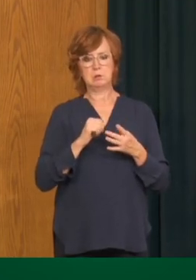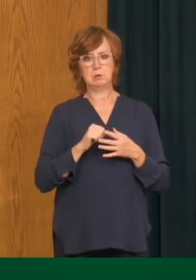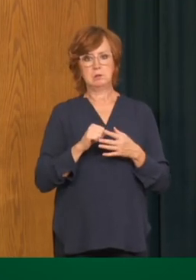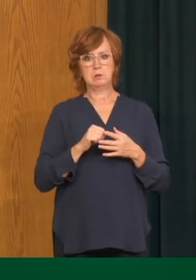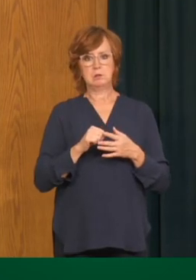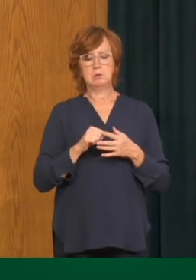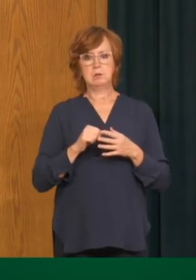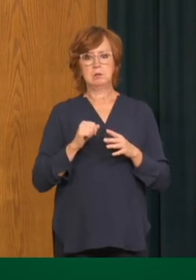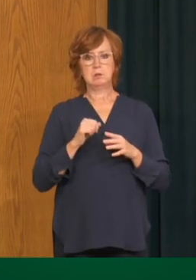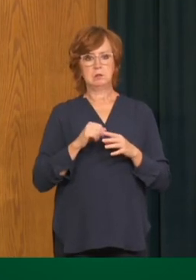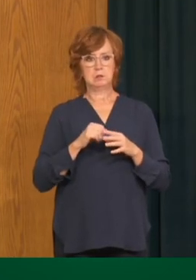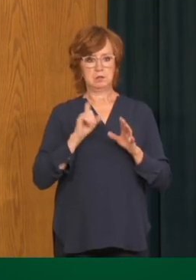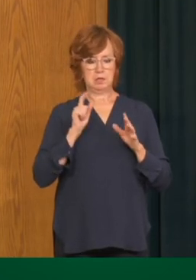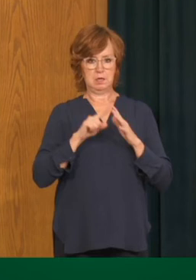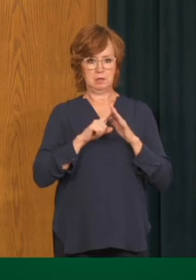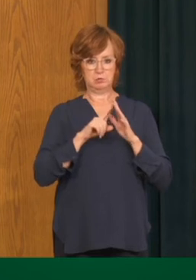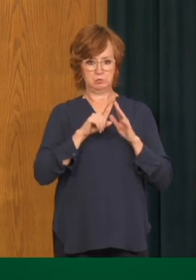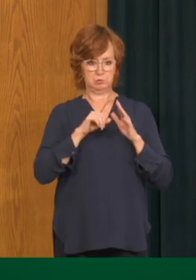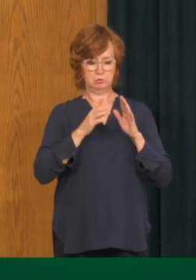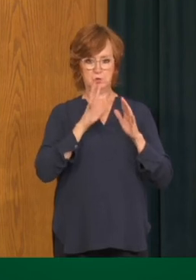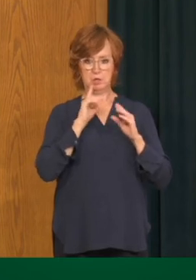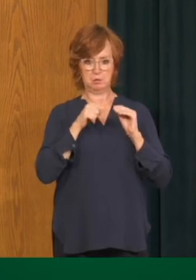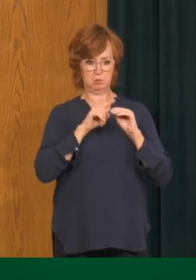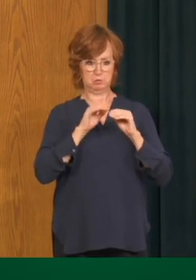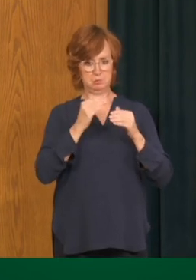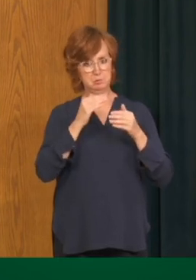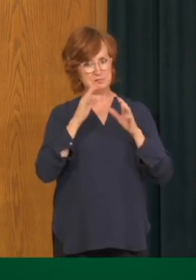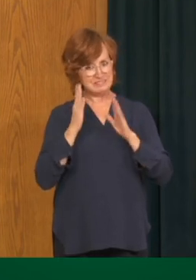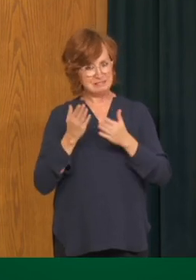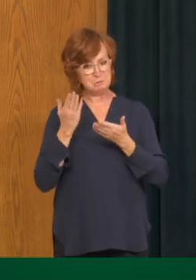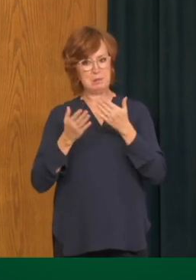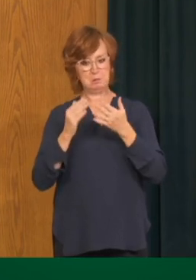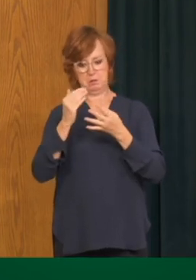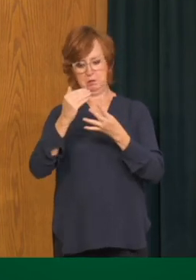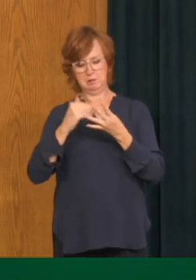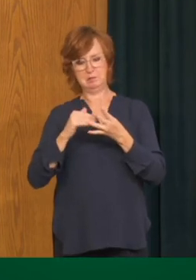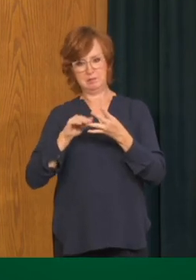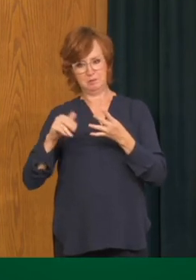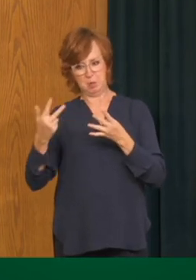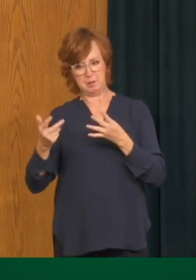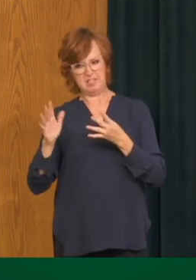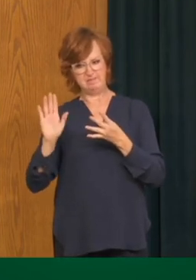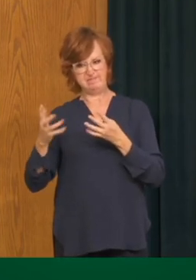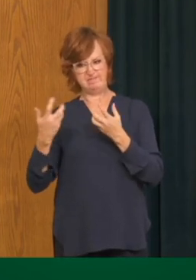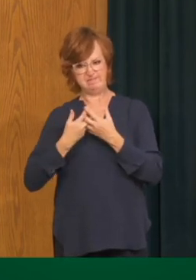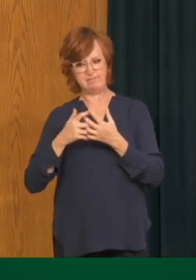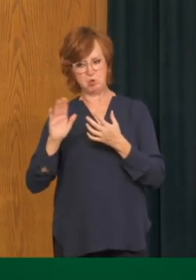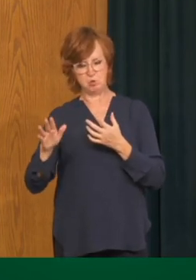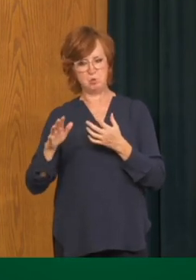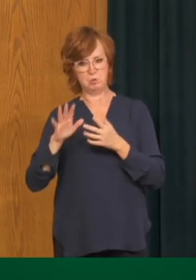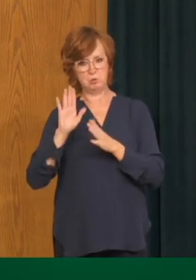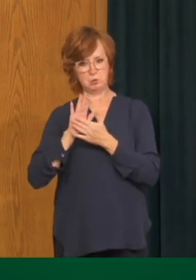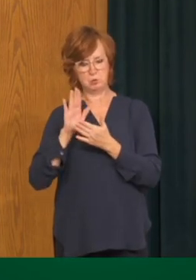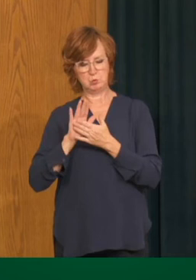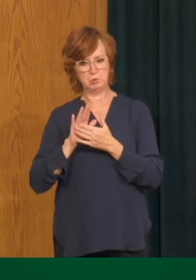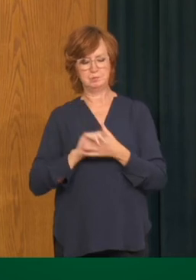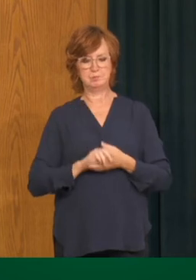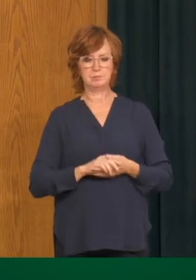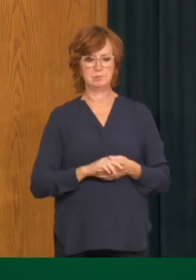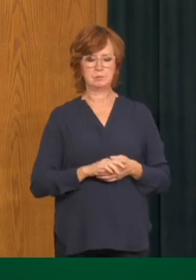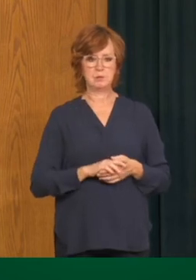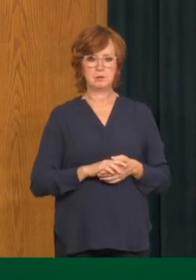in specific instances that Dr. Shahab and his office have had discussions around with school divisions as to